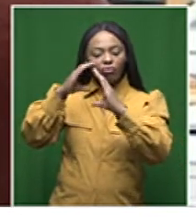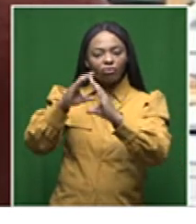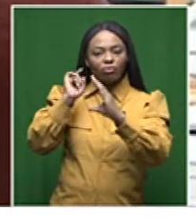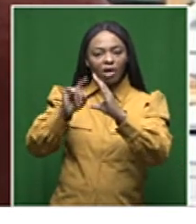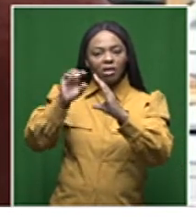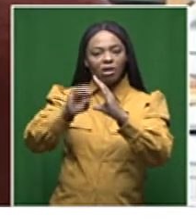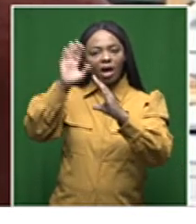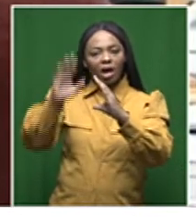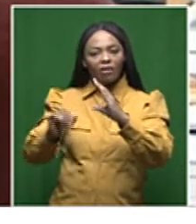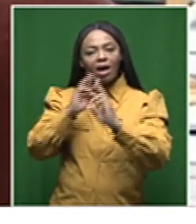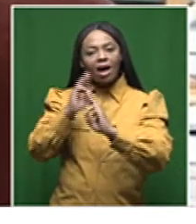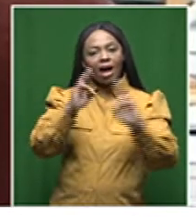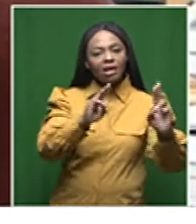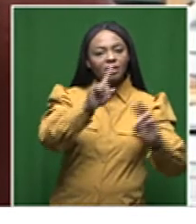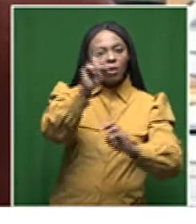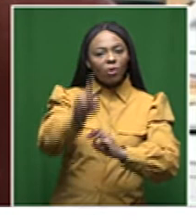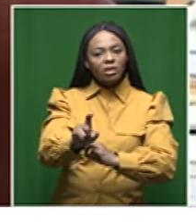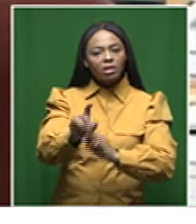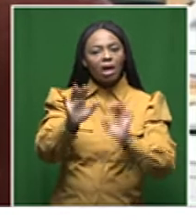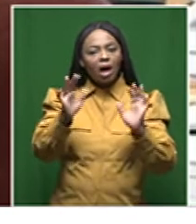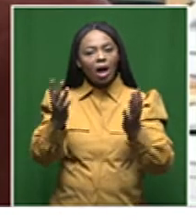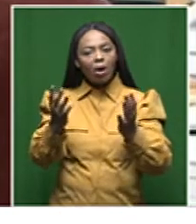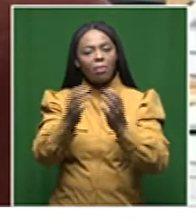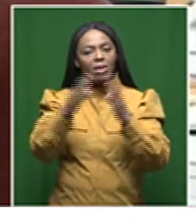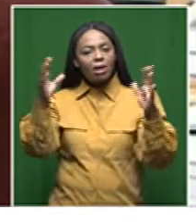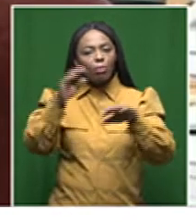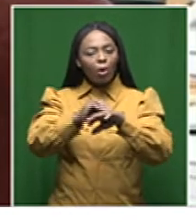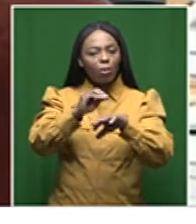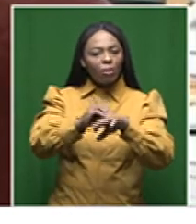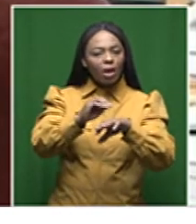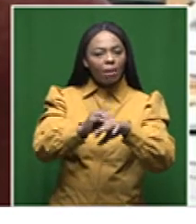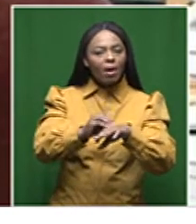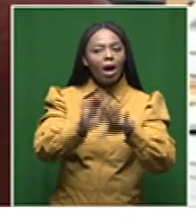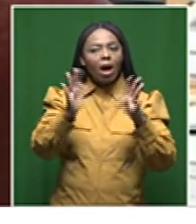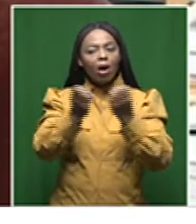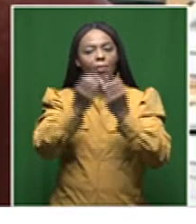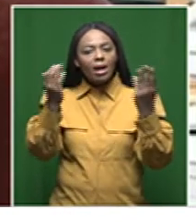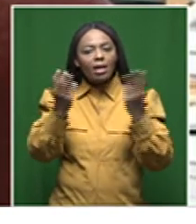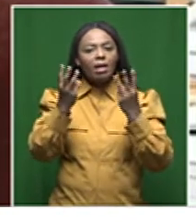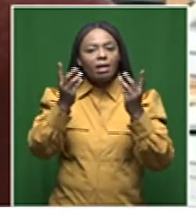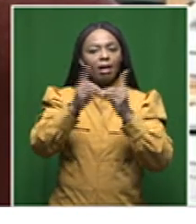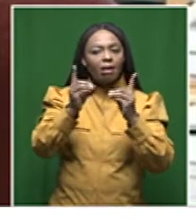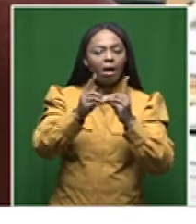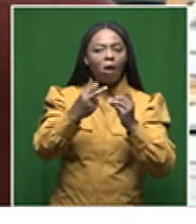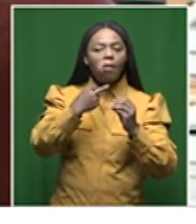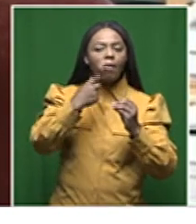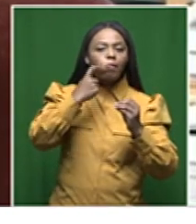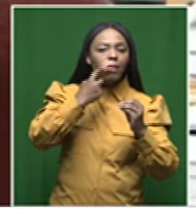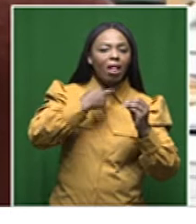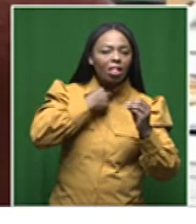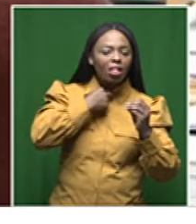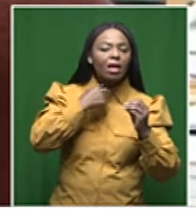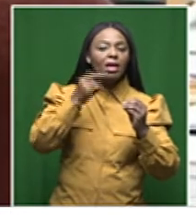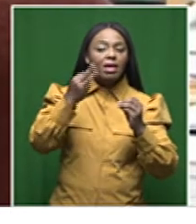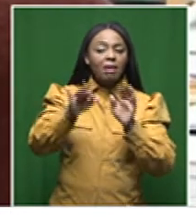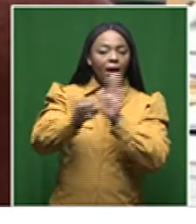question. What is the prevalence? How big is the problem? What are the causes? And hopefully by doing that, we'll be